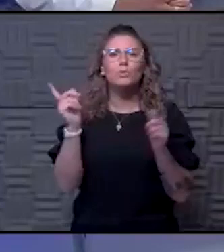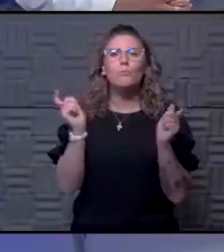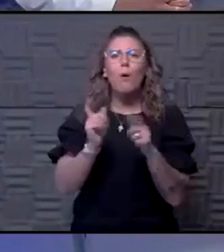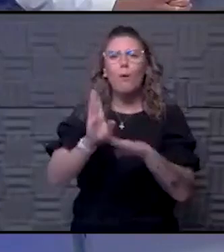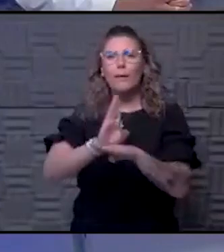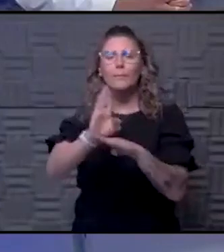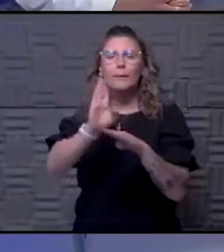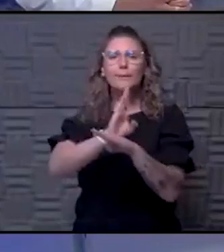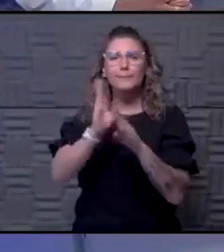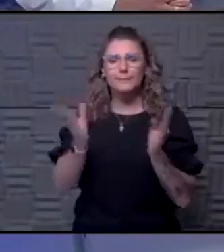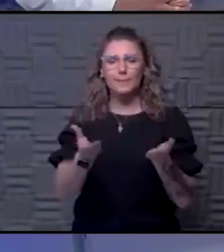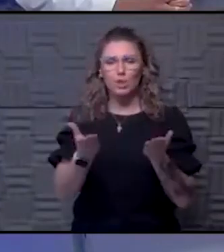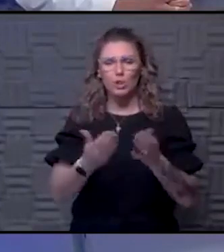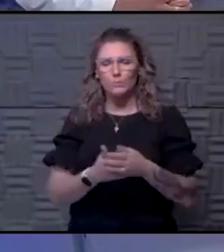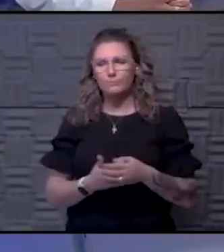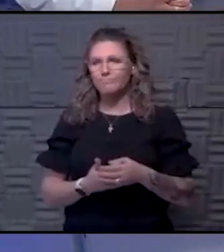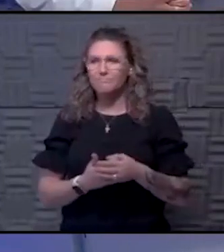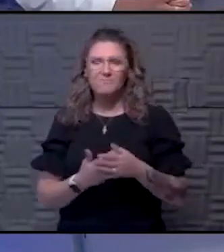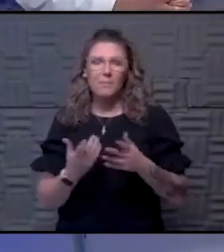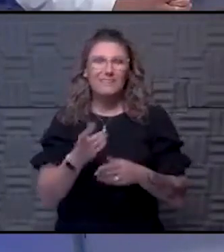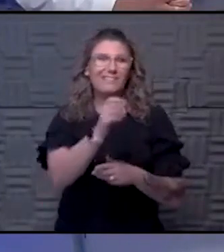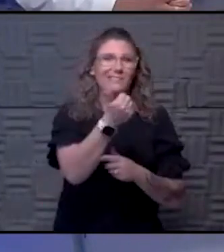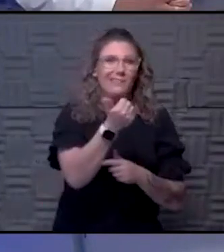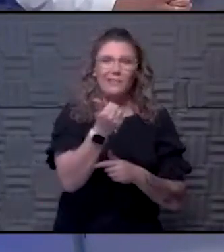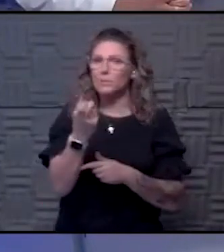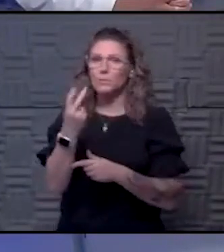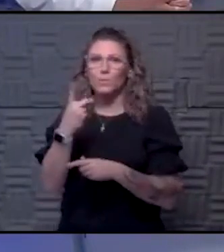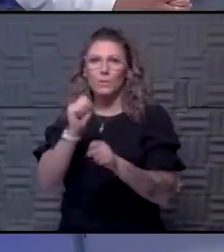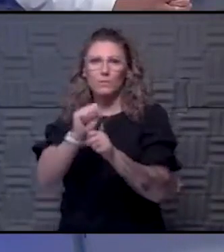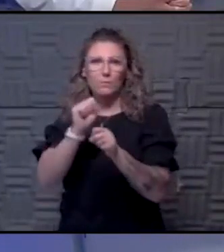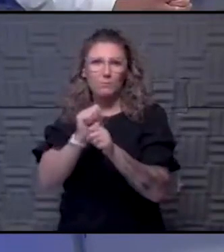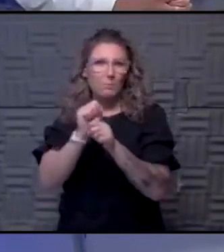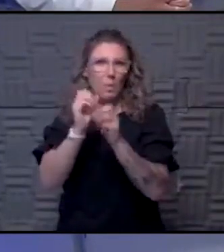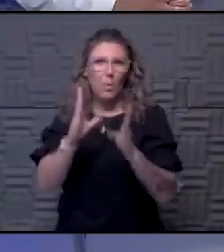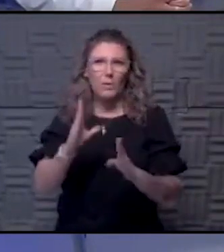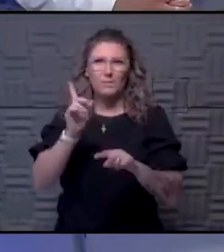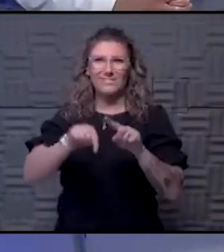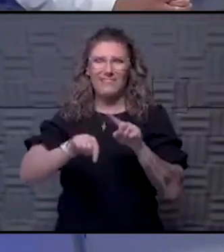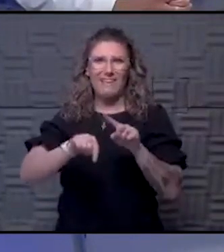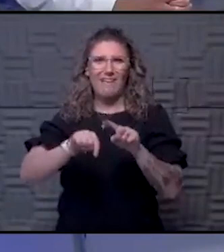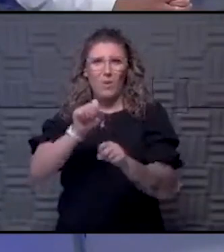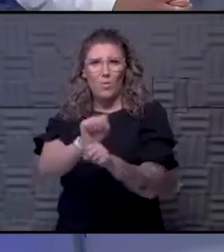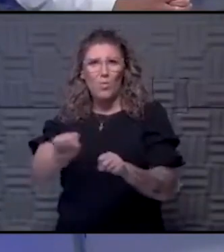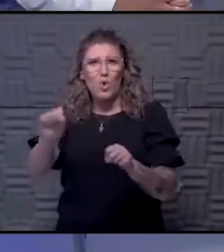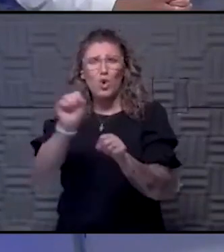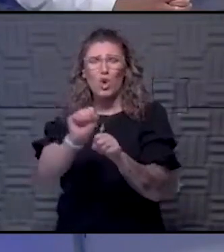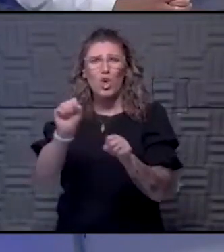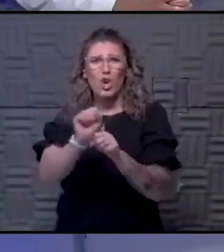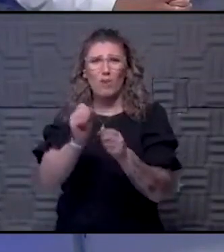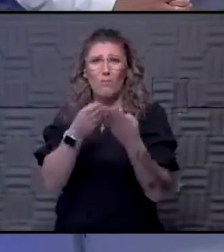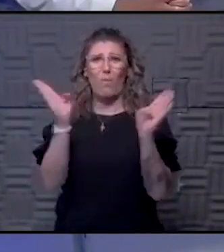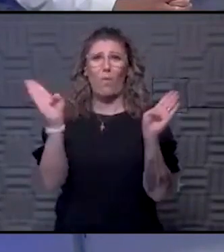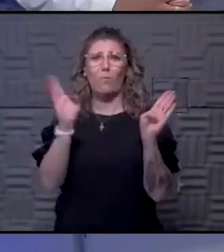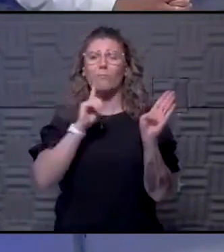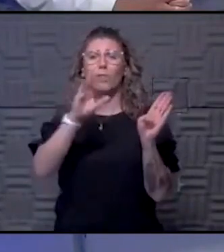may have 10 to 12 employees tops and have not been able to operate. What's the latest guidelines on once they're all able to